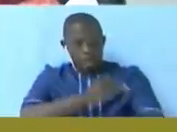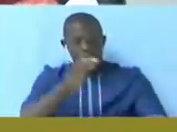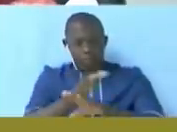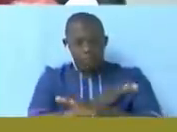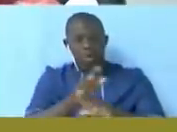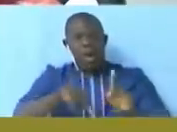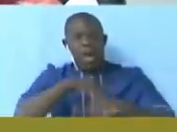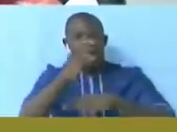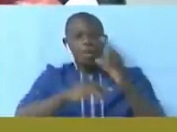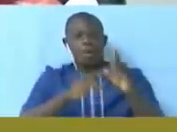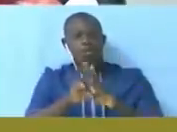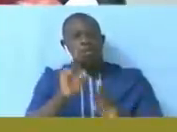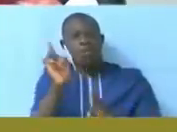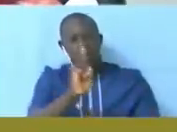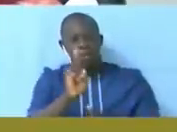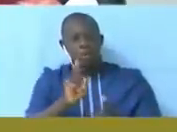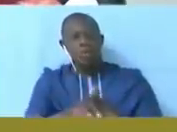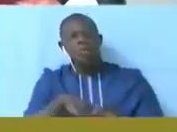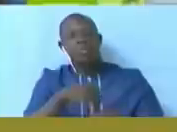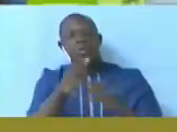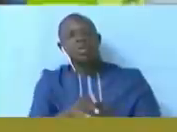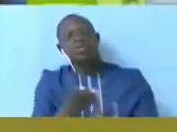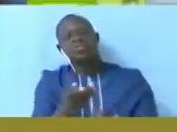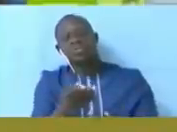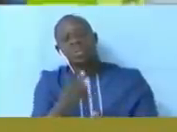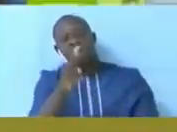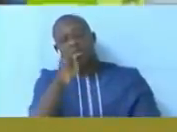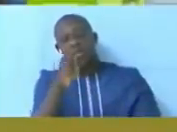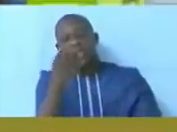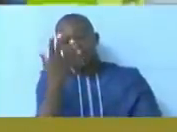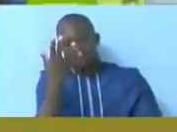his mother, was the 25th accused person, United